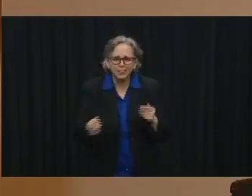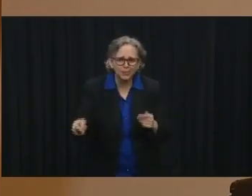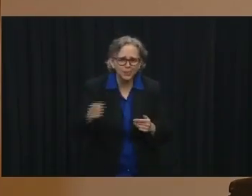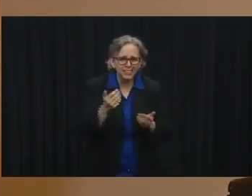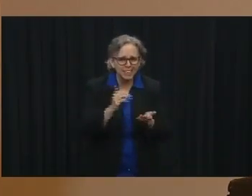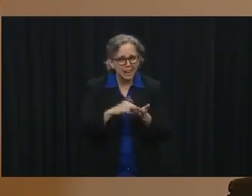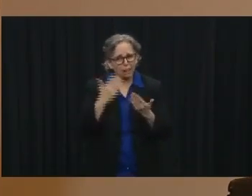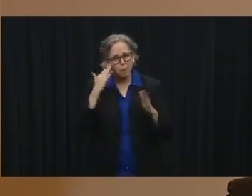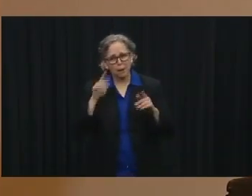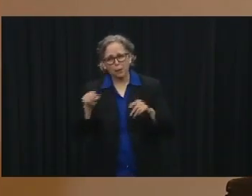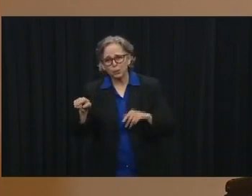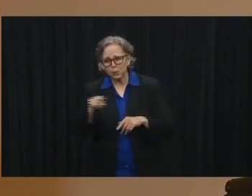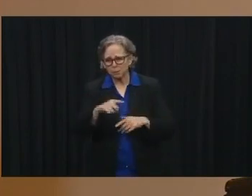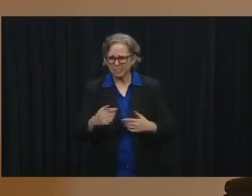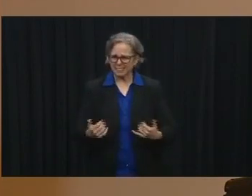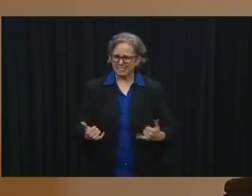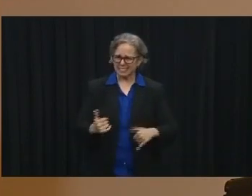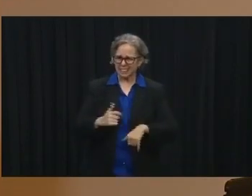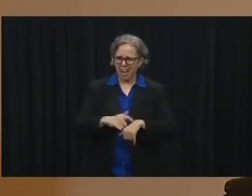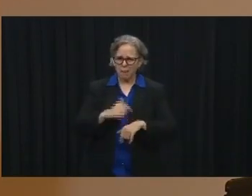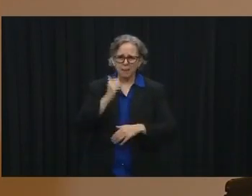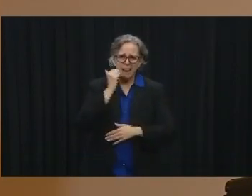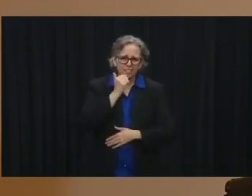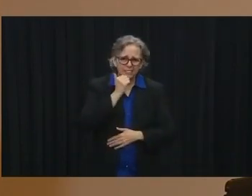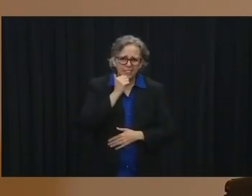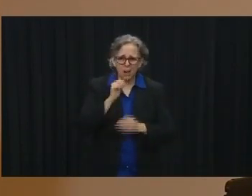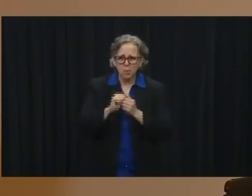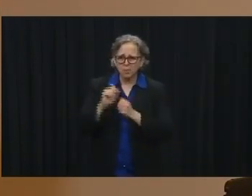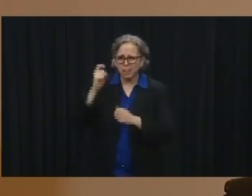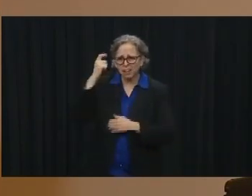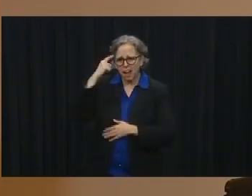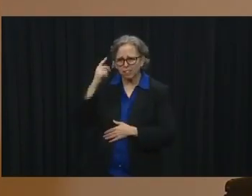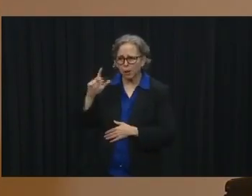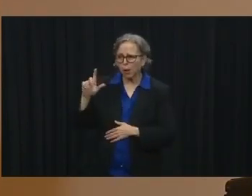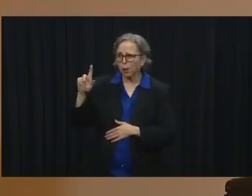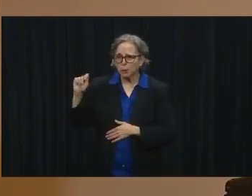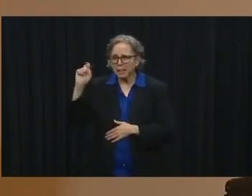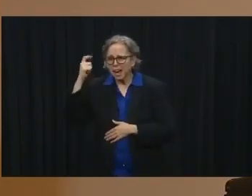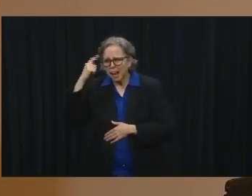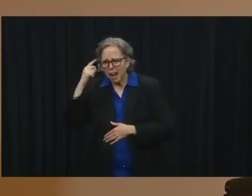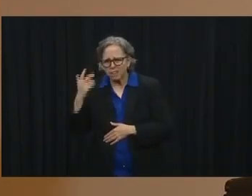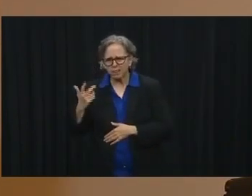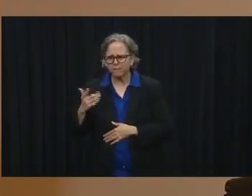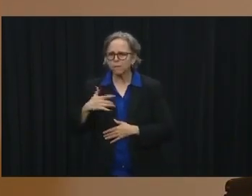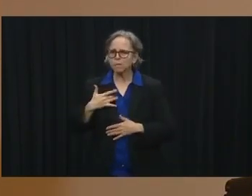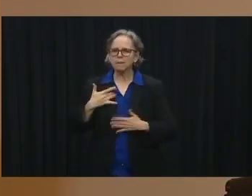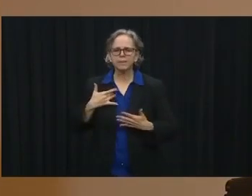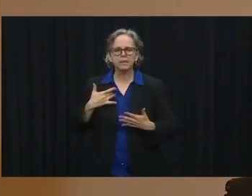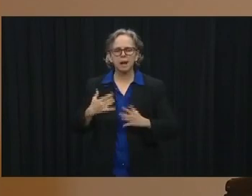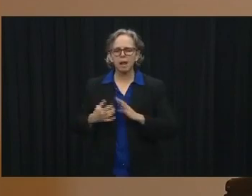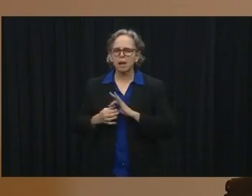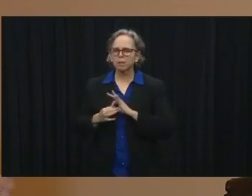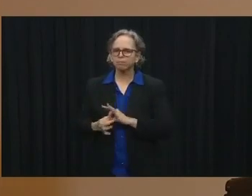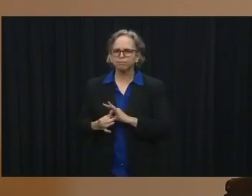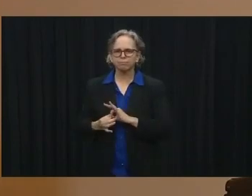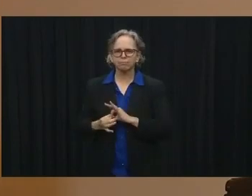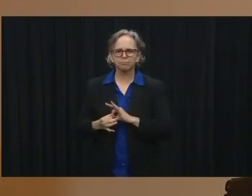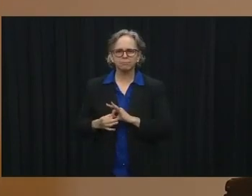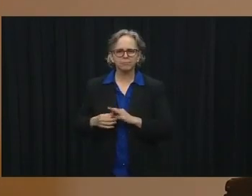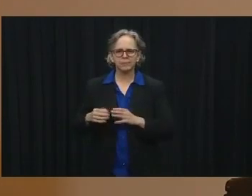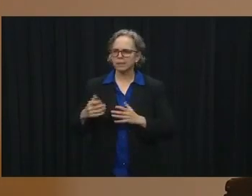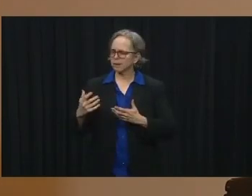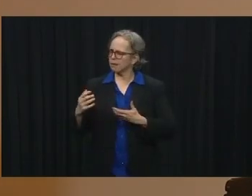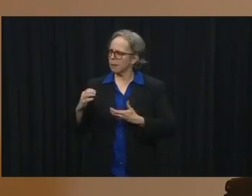being together with the governor and lieutenant governor have been sort of the anchor for me these days. It's a flurry of busyness